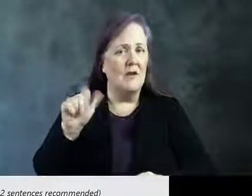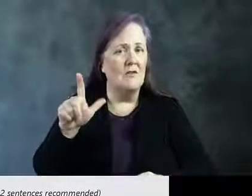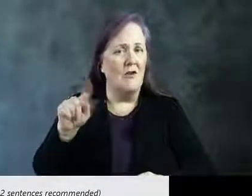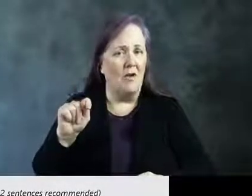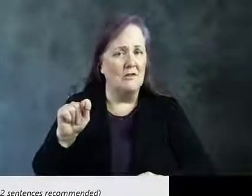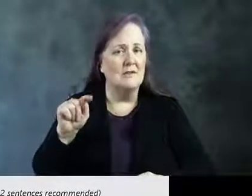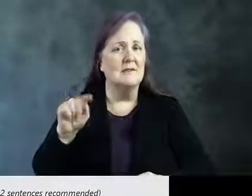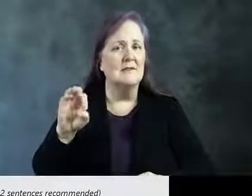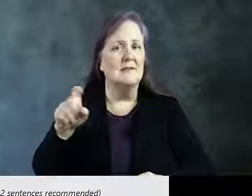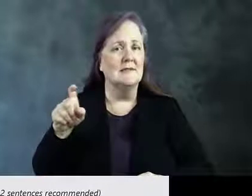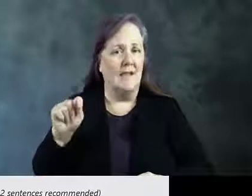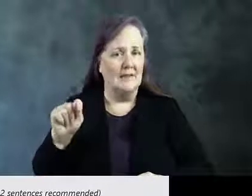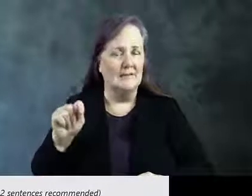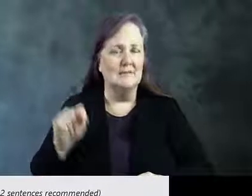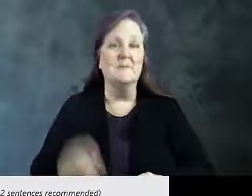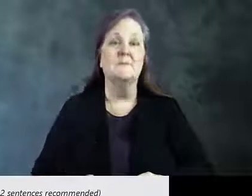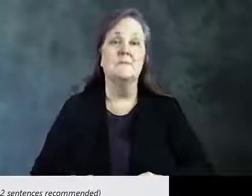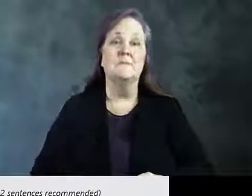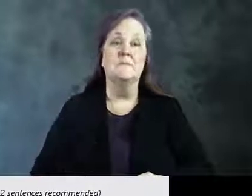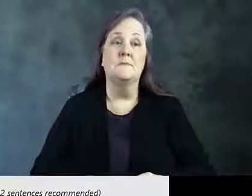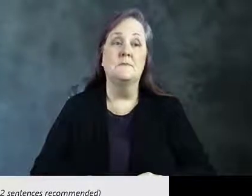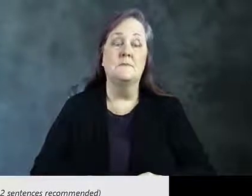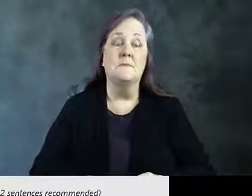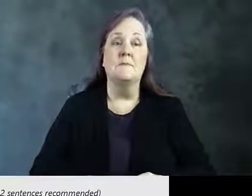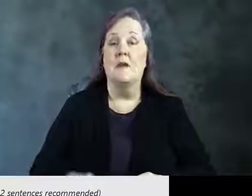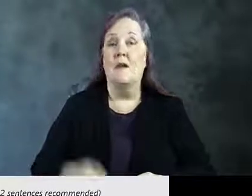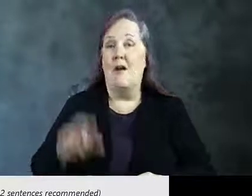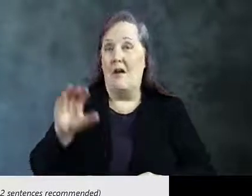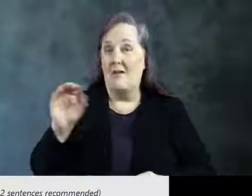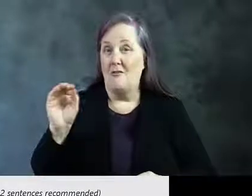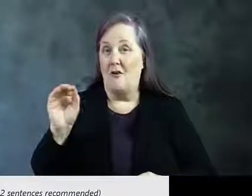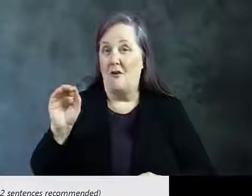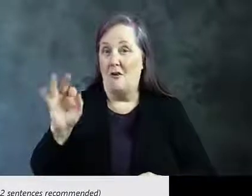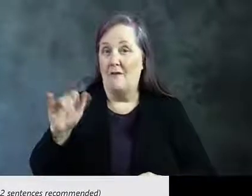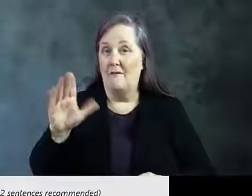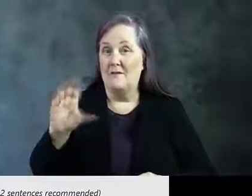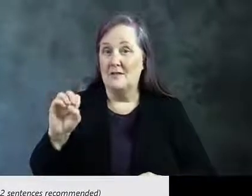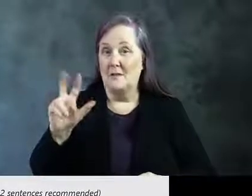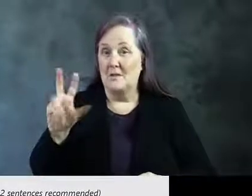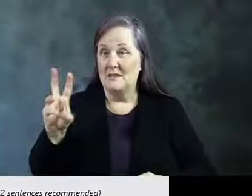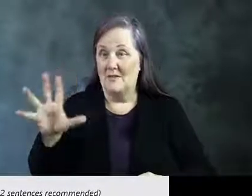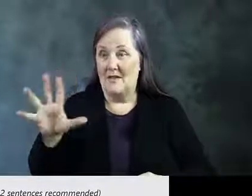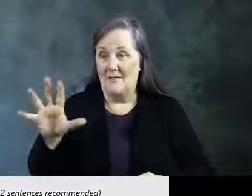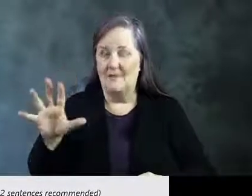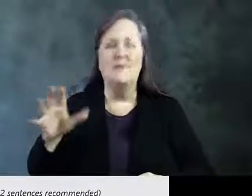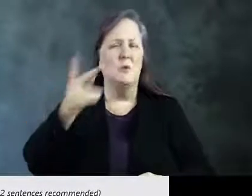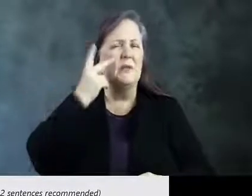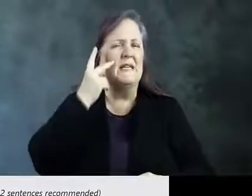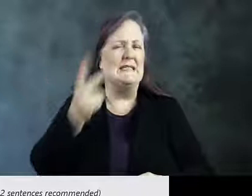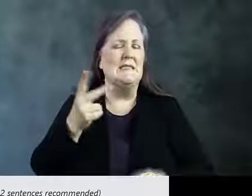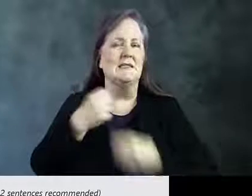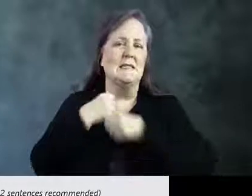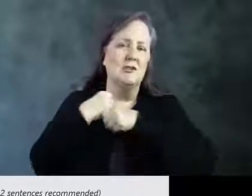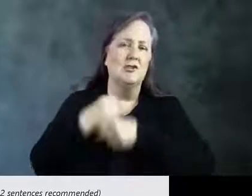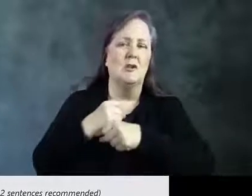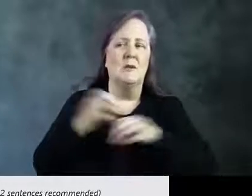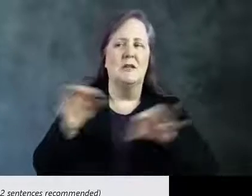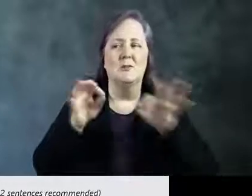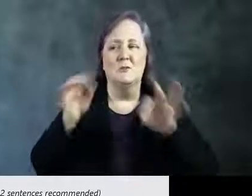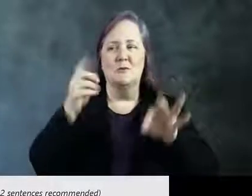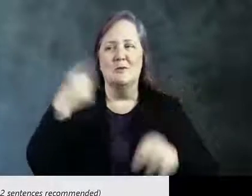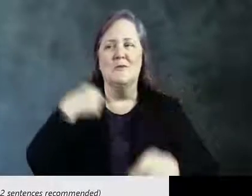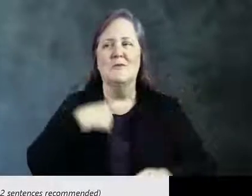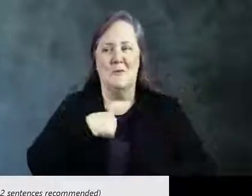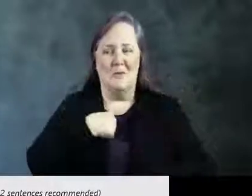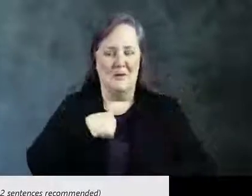out. So you'll see mine on 365. I have a button here that says generate a description for me. This is